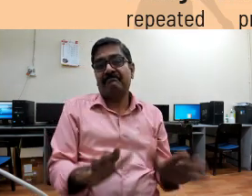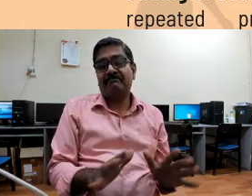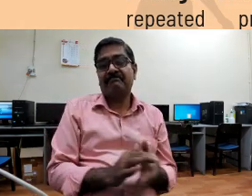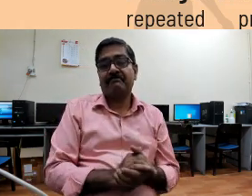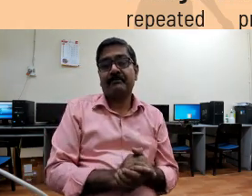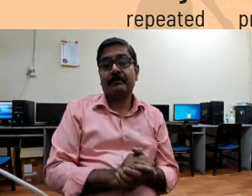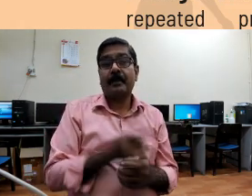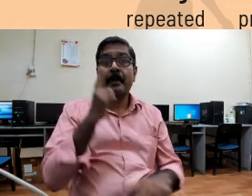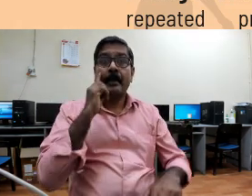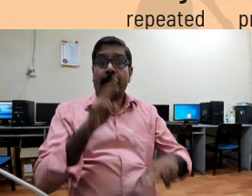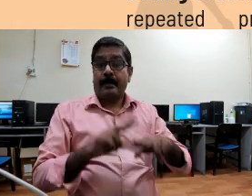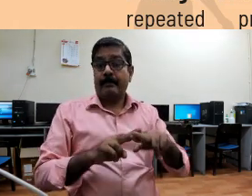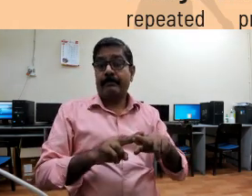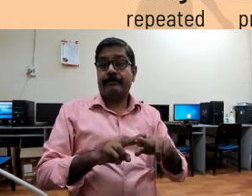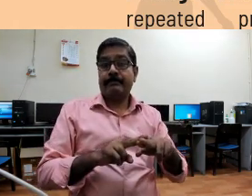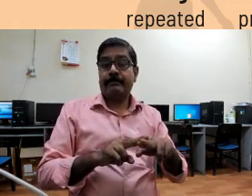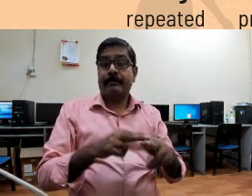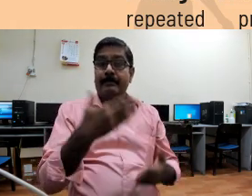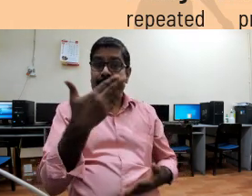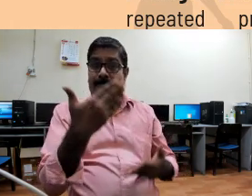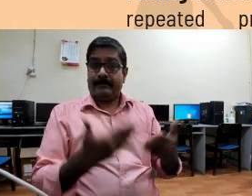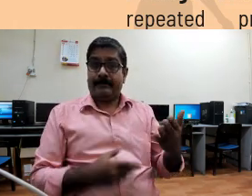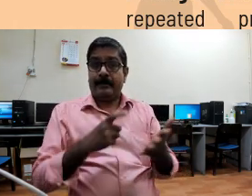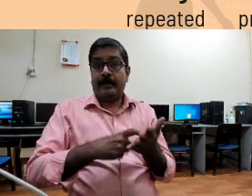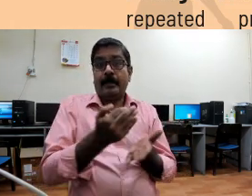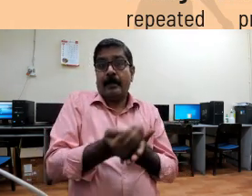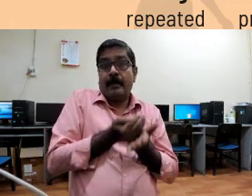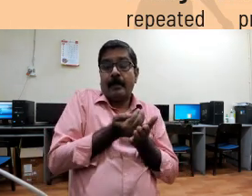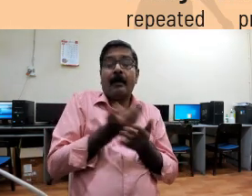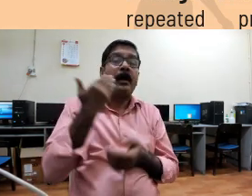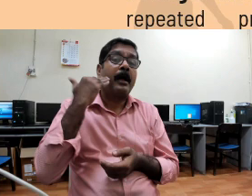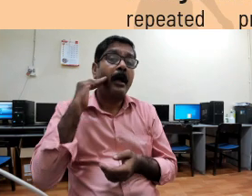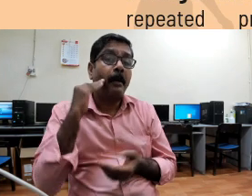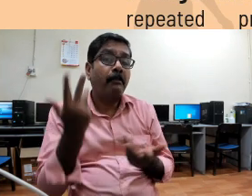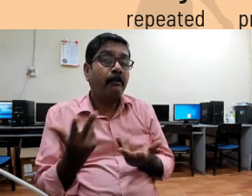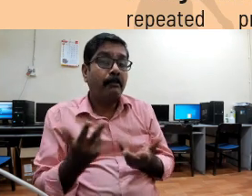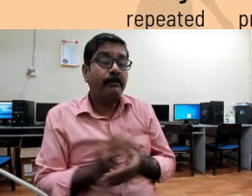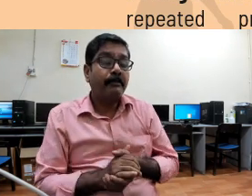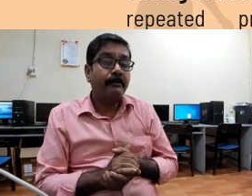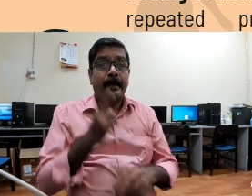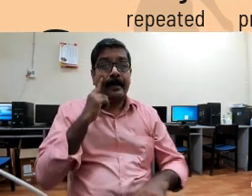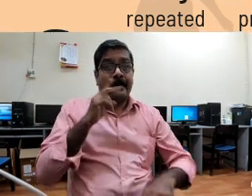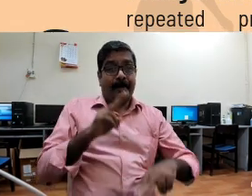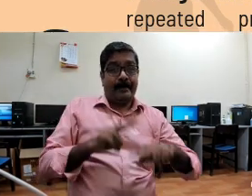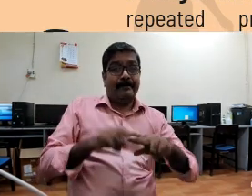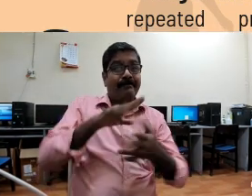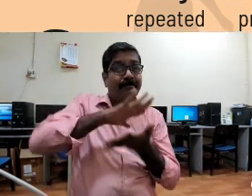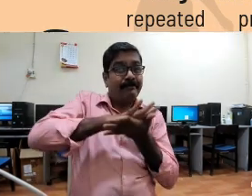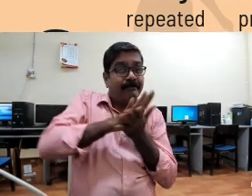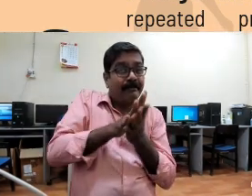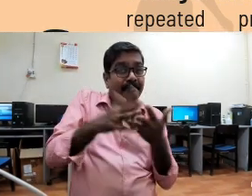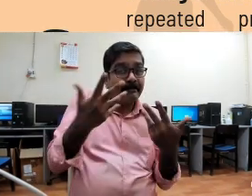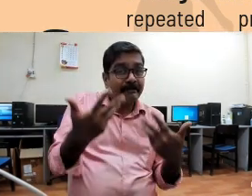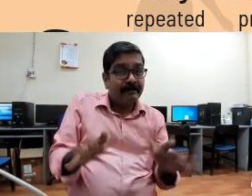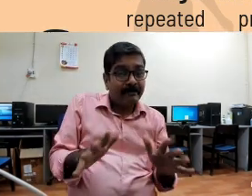Generalization. It is when behavior occurs in presence of other stimulus similar to the conditioned